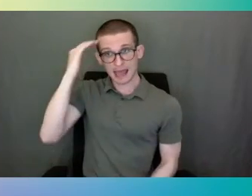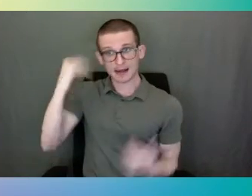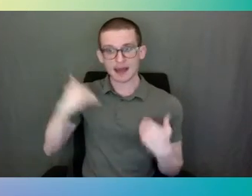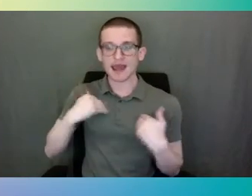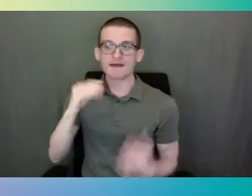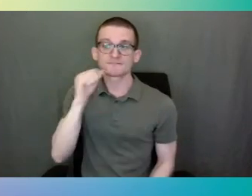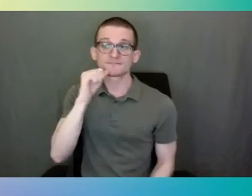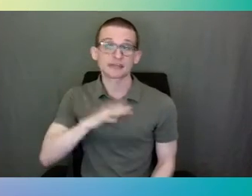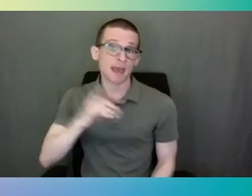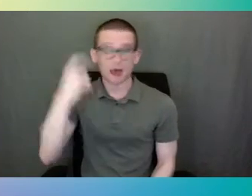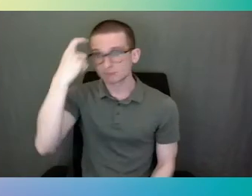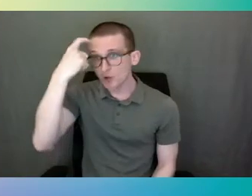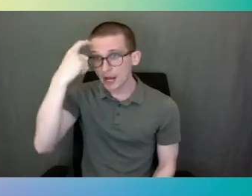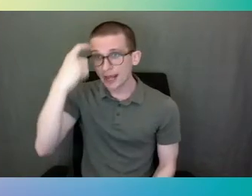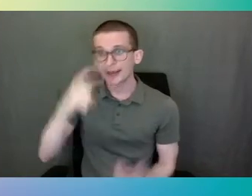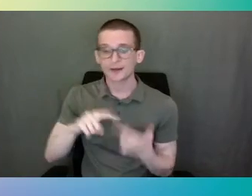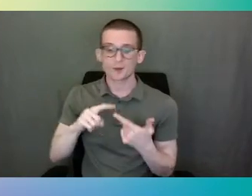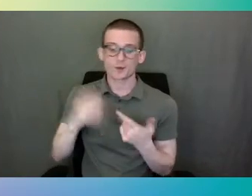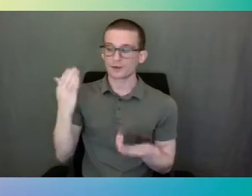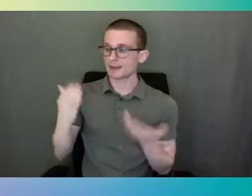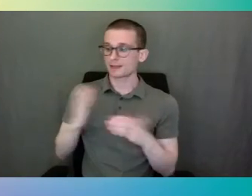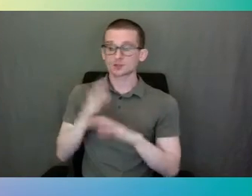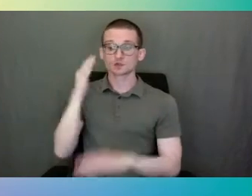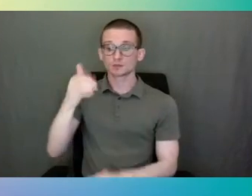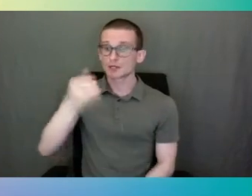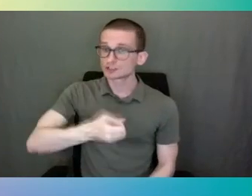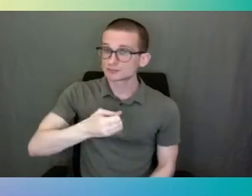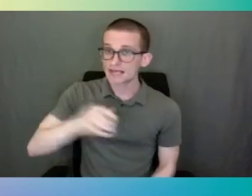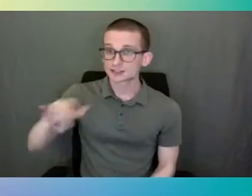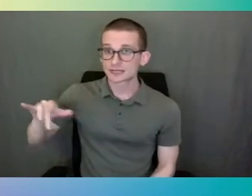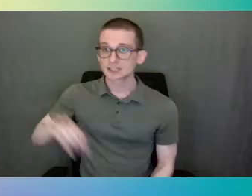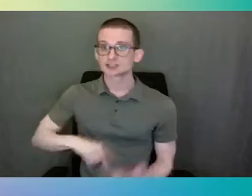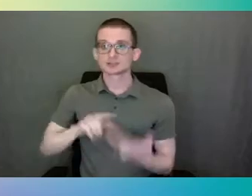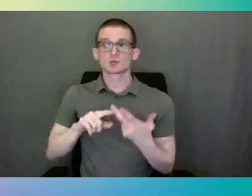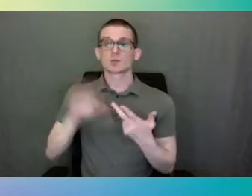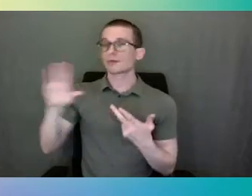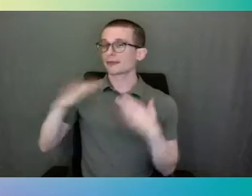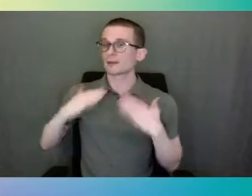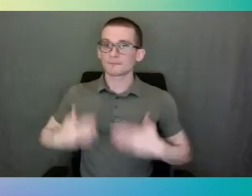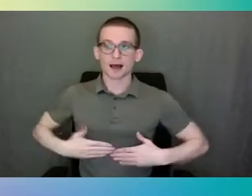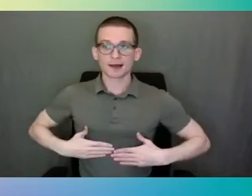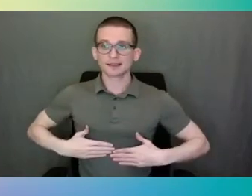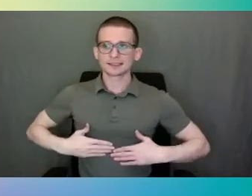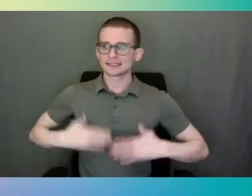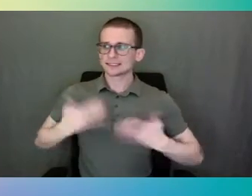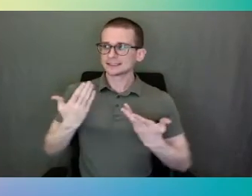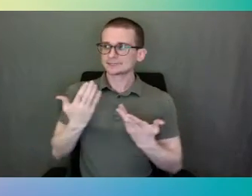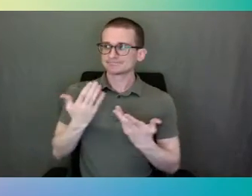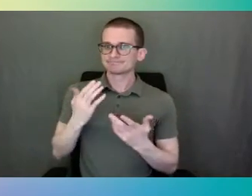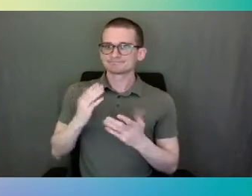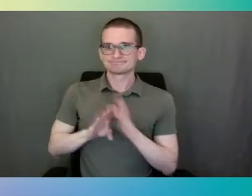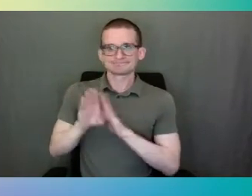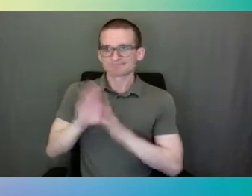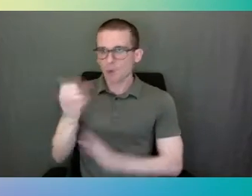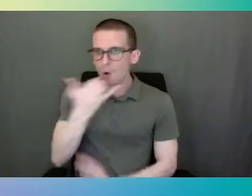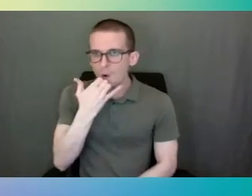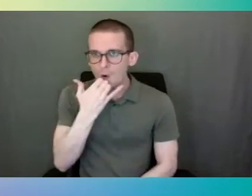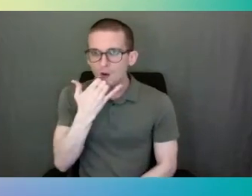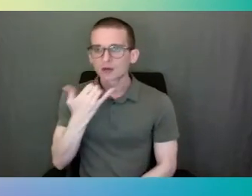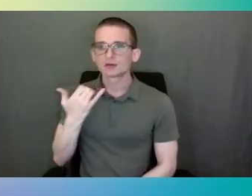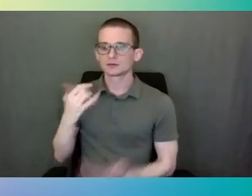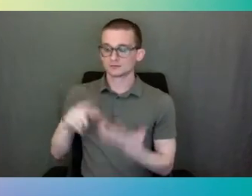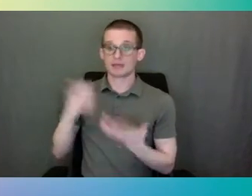they masturbate too much? Is it because their body parts are deformed? Just going to say it. Maybe their penis